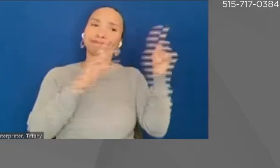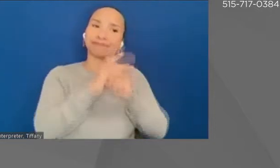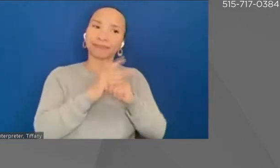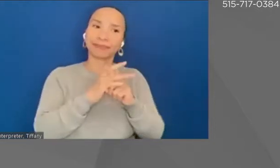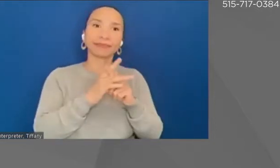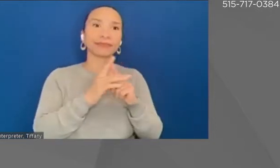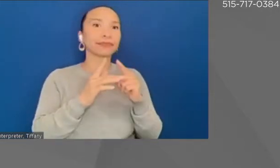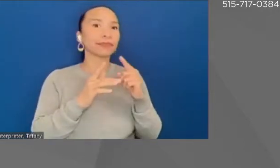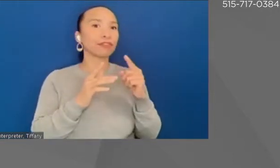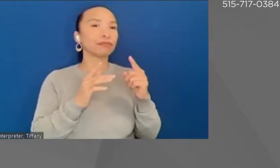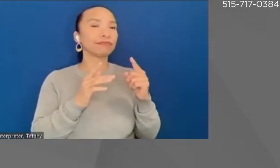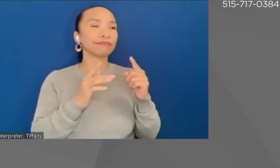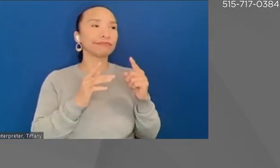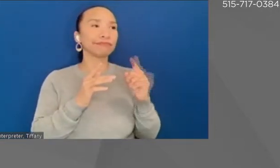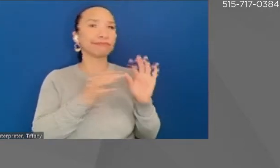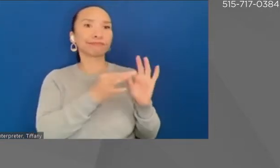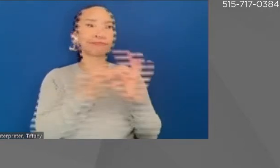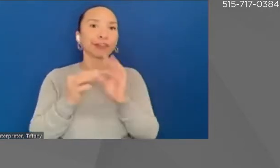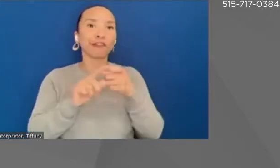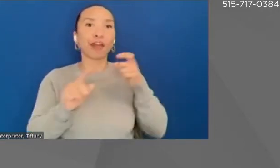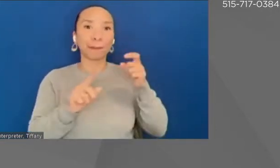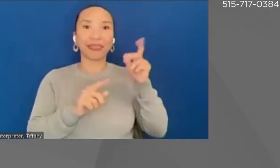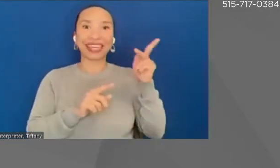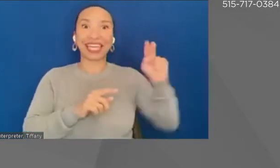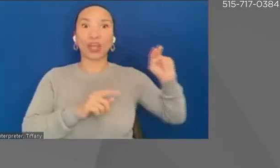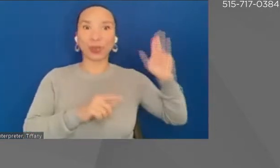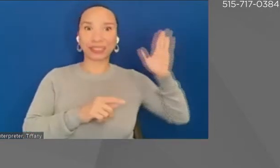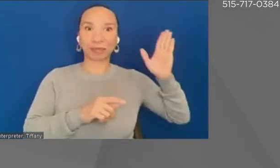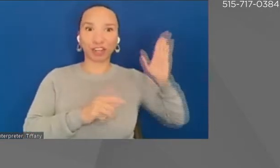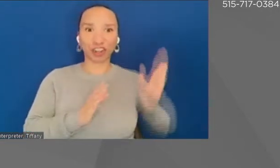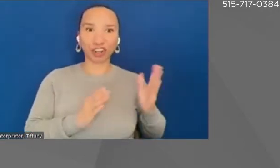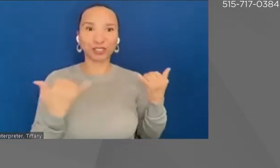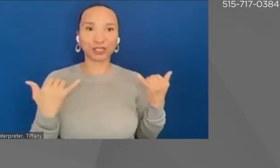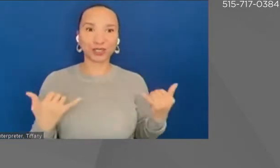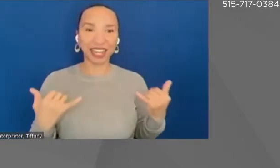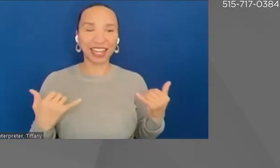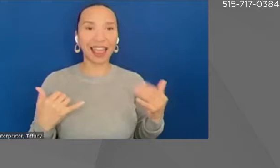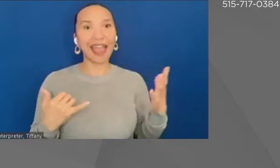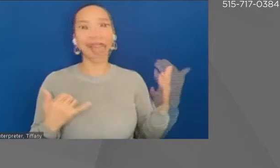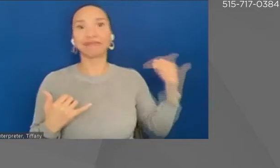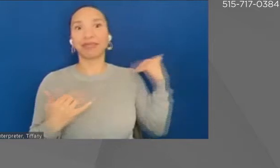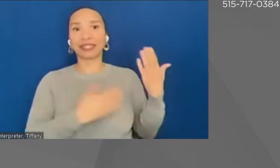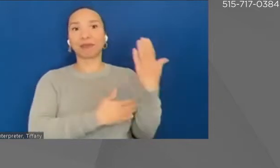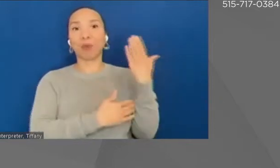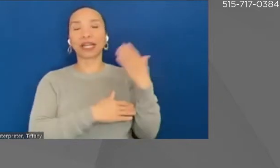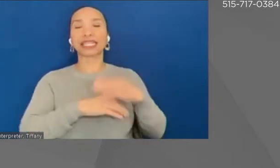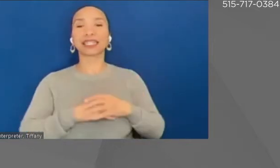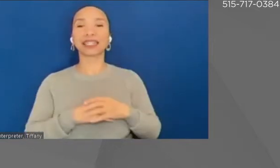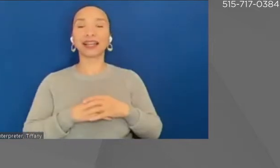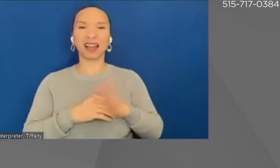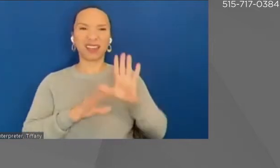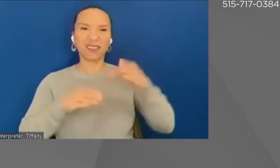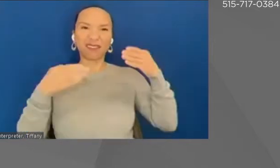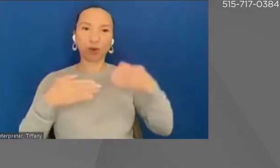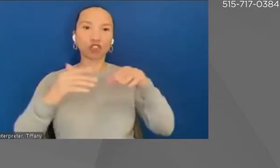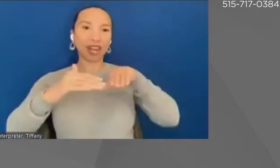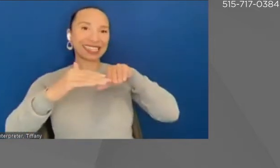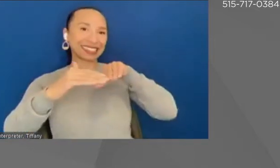from the keynote speaker and the discussion earlier, is really having accessible